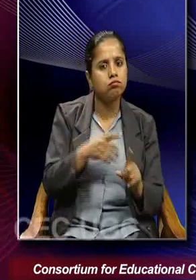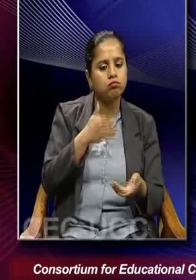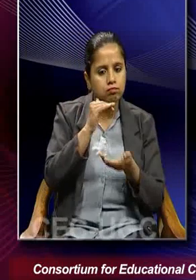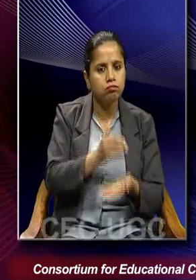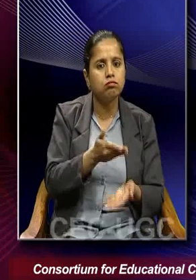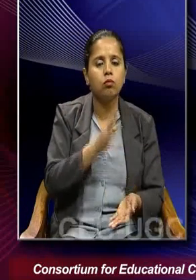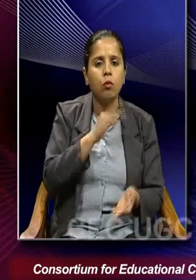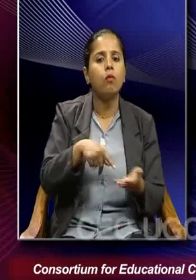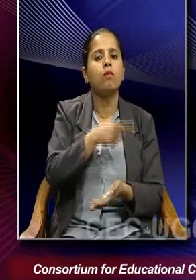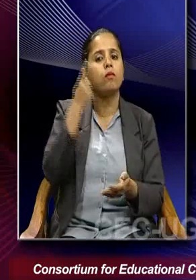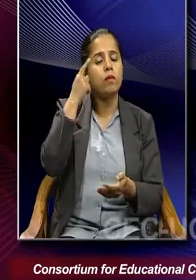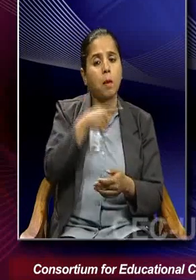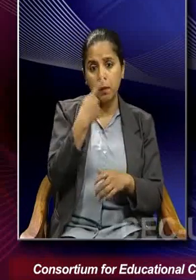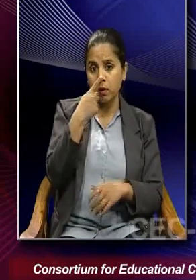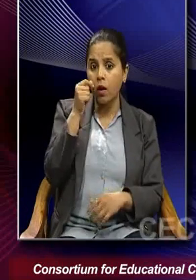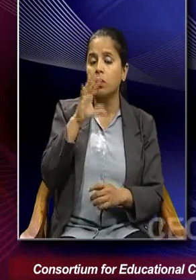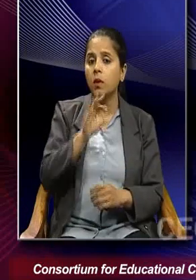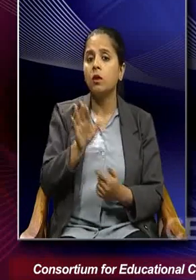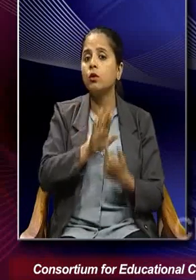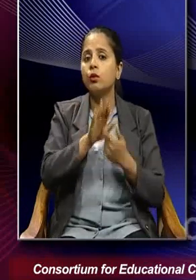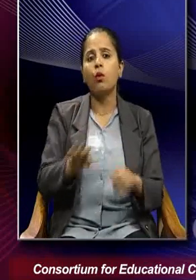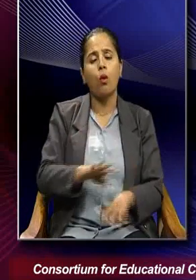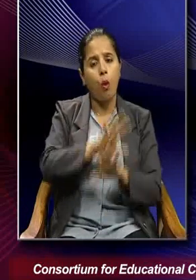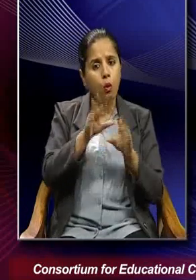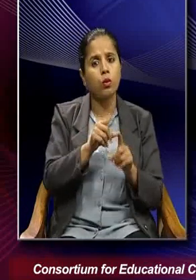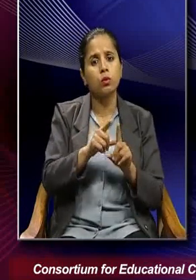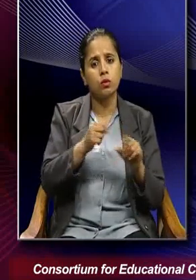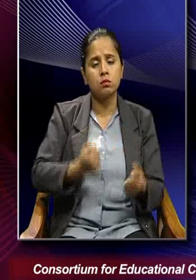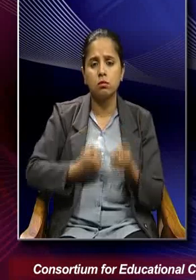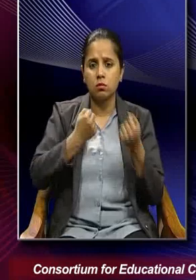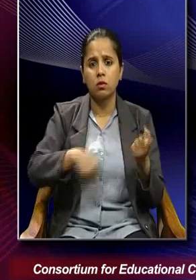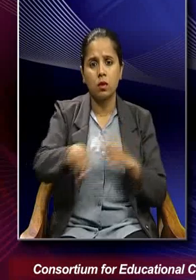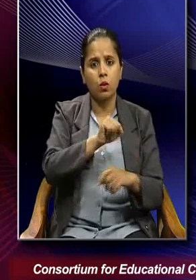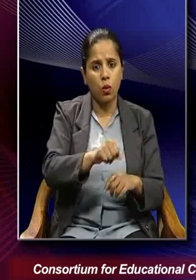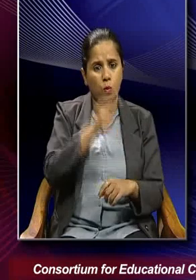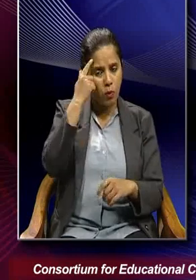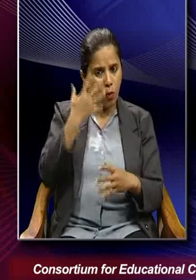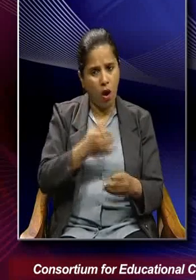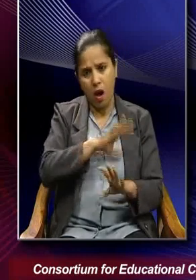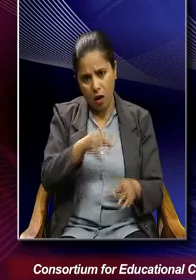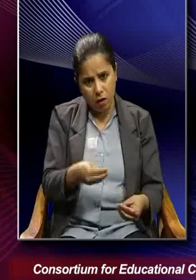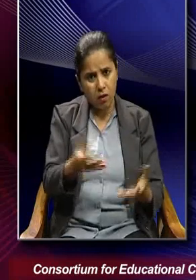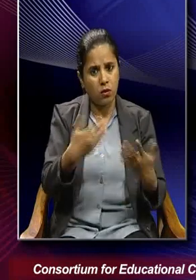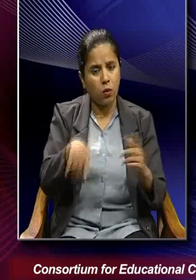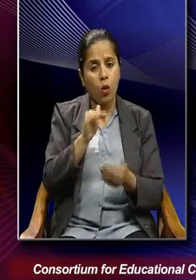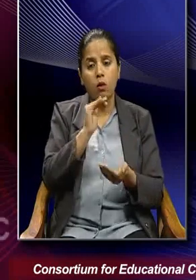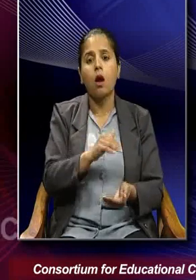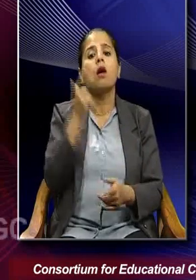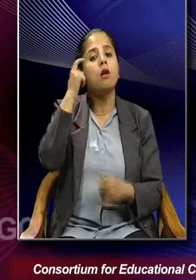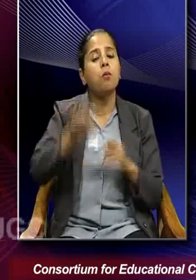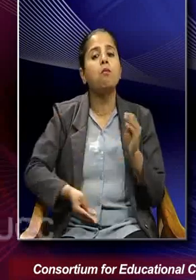and how parents, they in a way put everything to the back burner. In that sense, they are largely